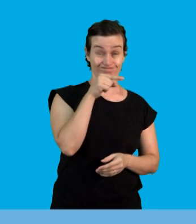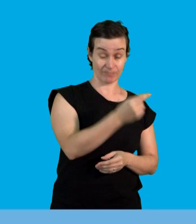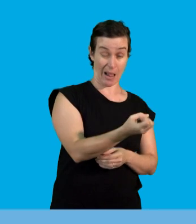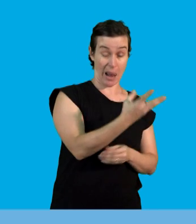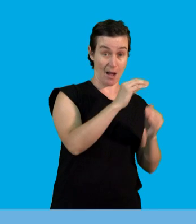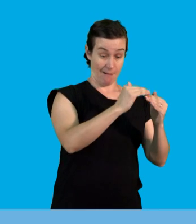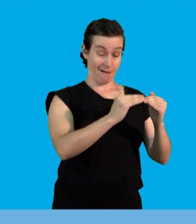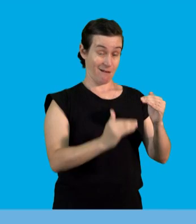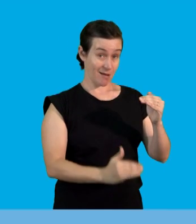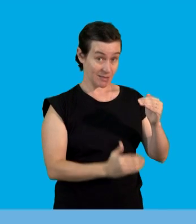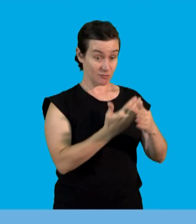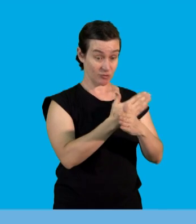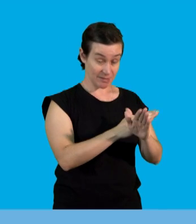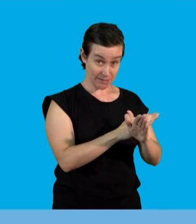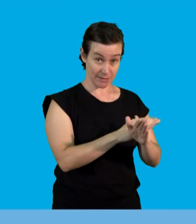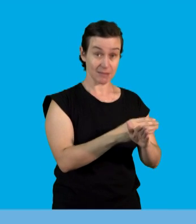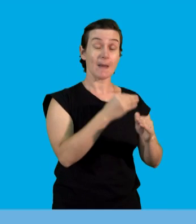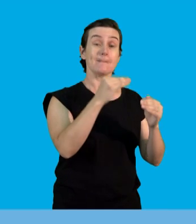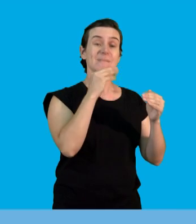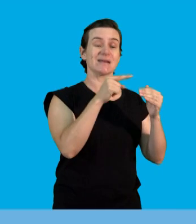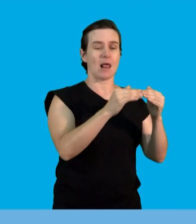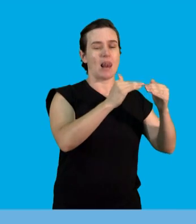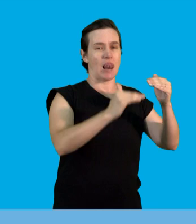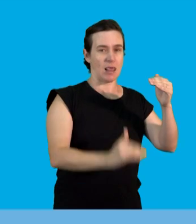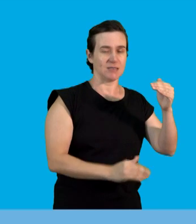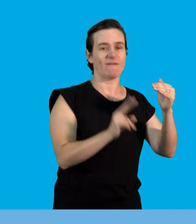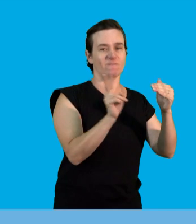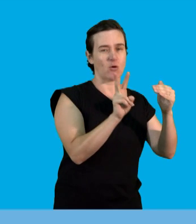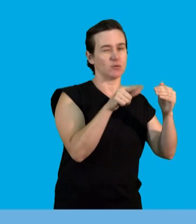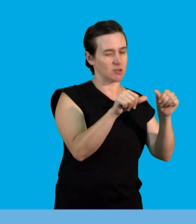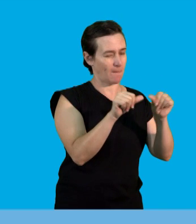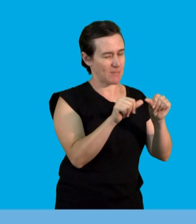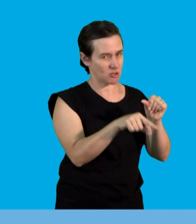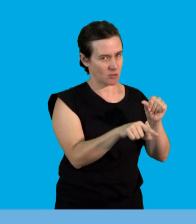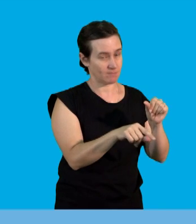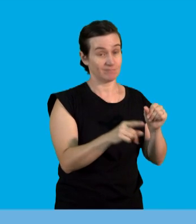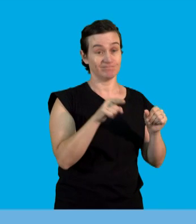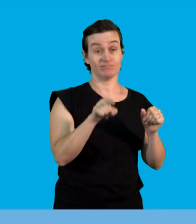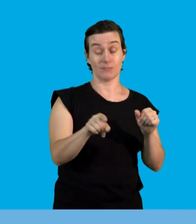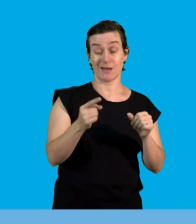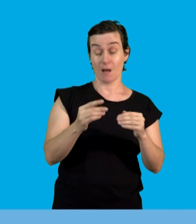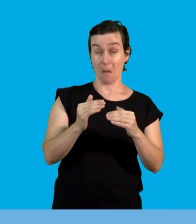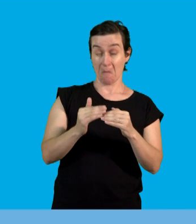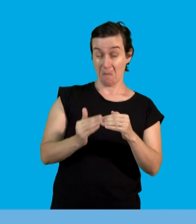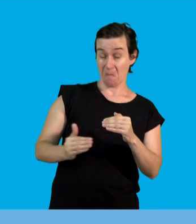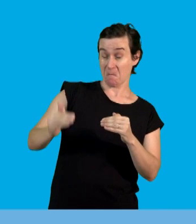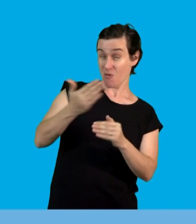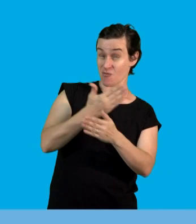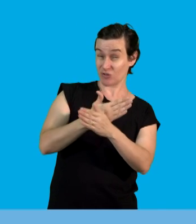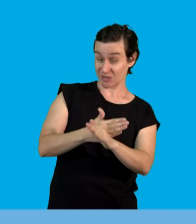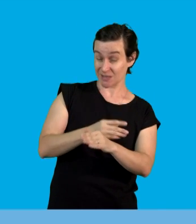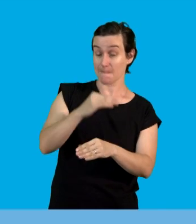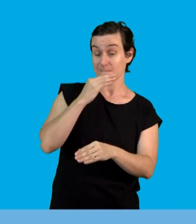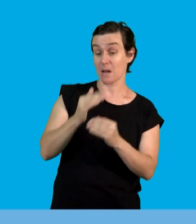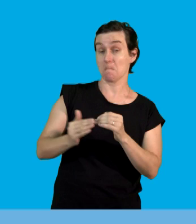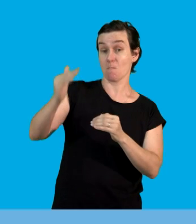receive or is going to have the least potential difference across it. Now, the one with the most resistance will have the most potential difference across